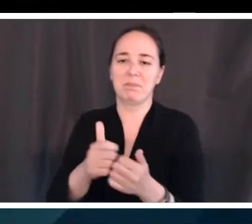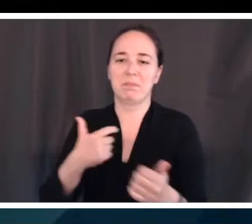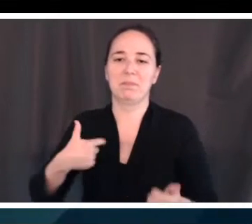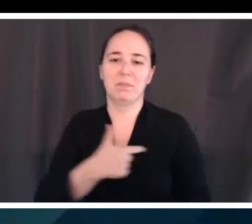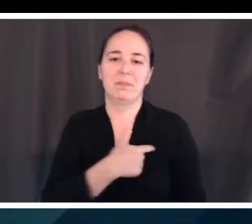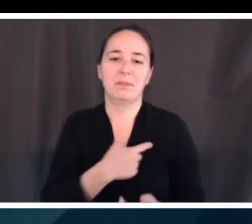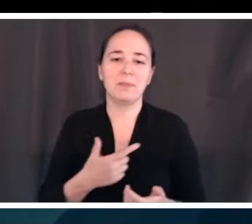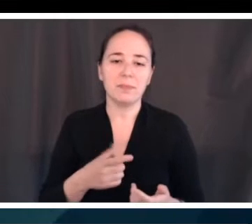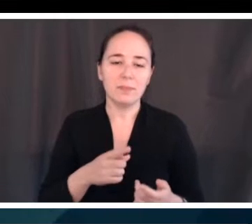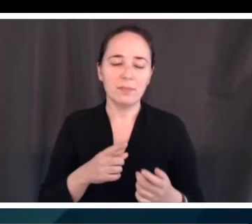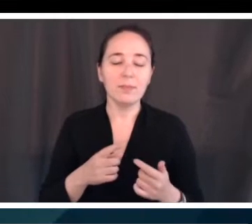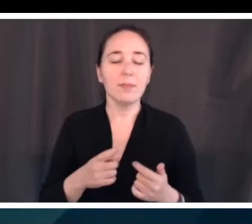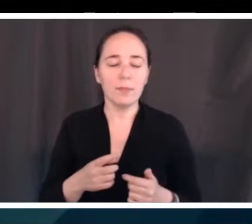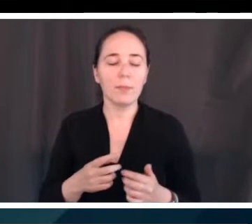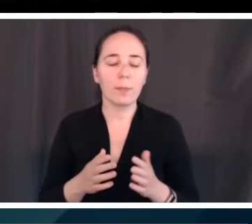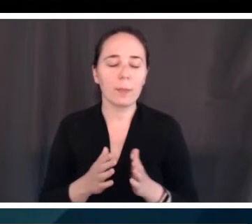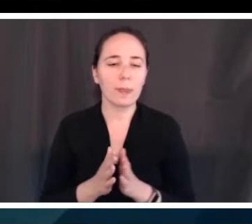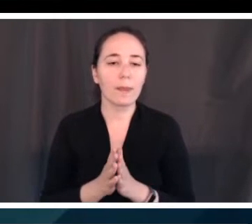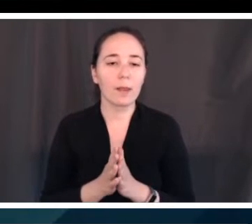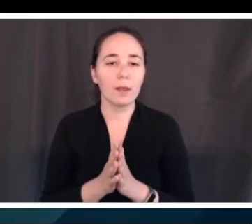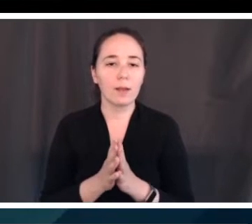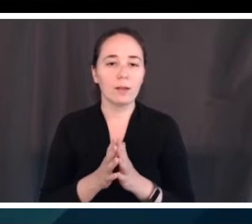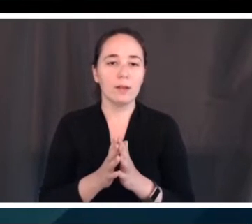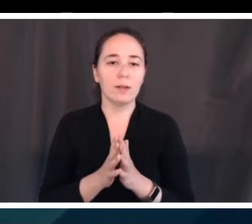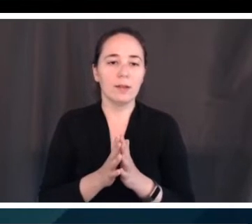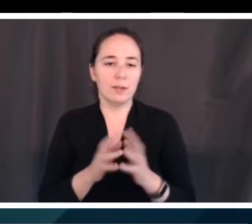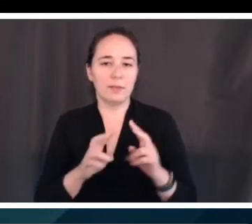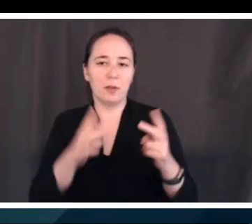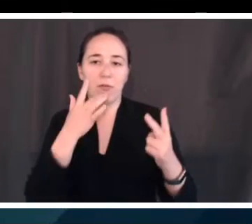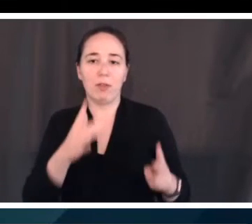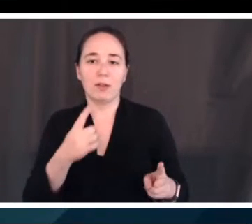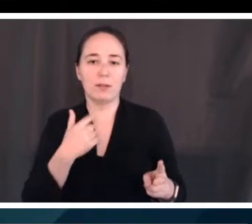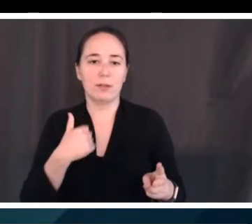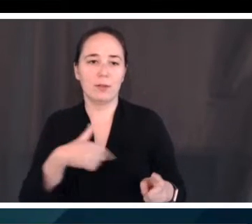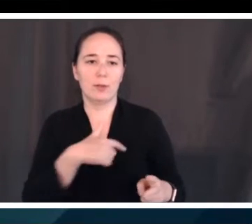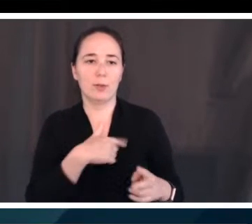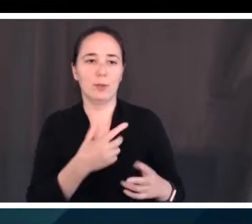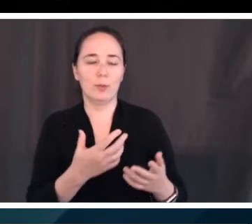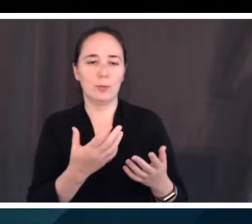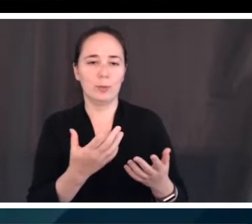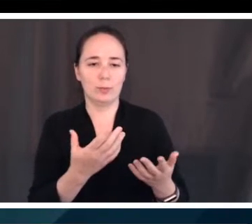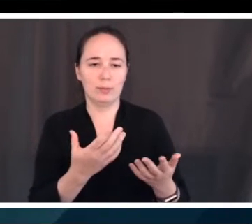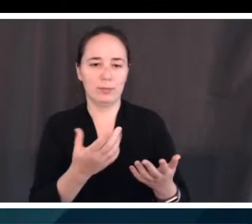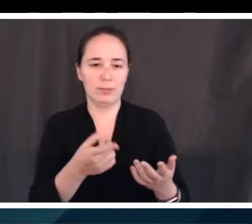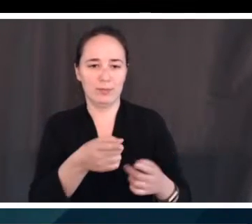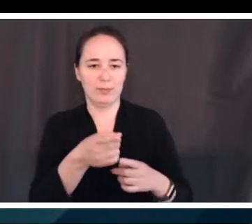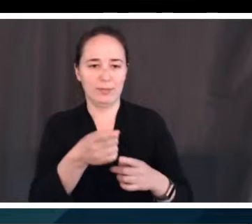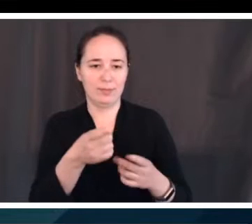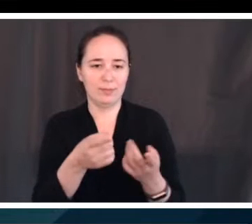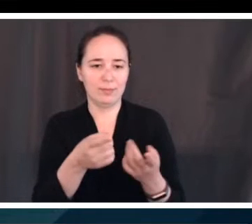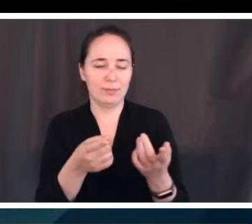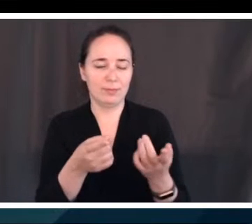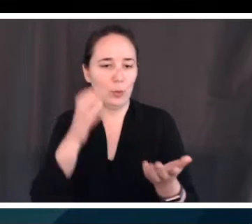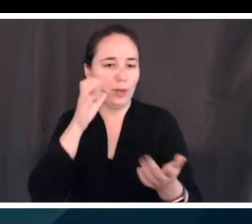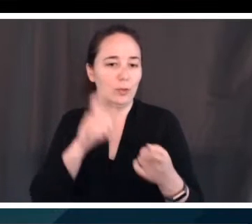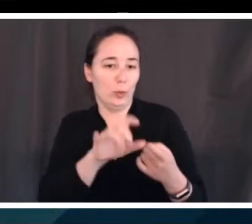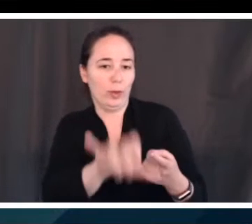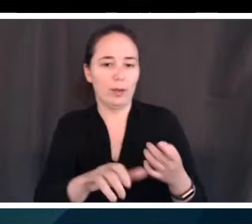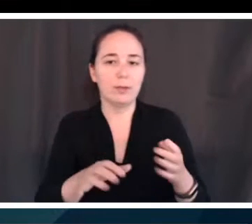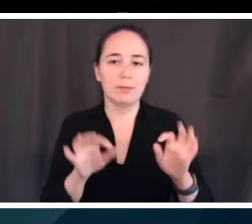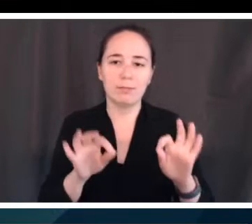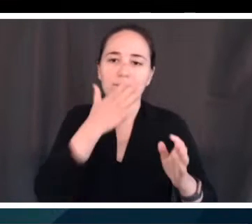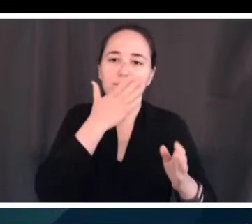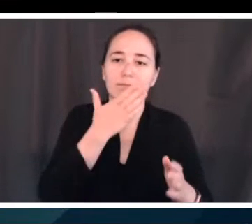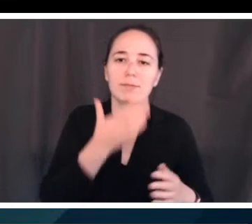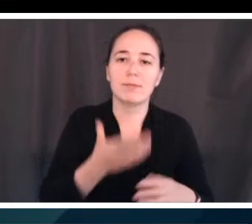really fortunate to for you to lend your musical talents to all of us today. That was really beautiful. You know, you'd